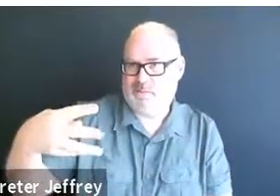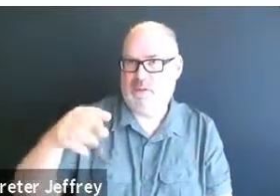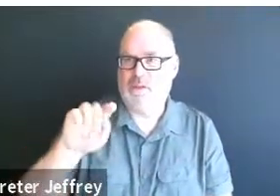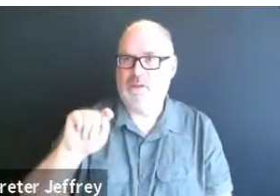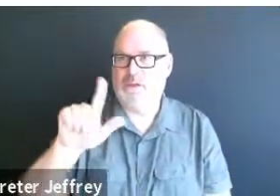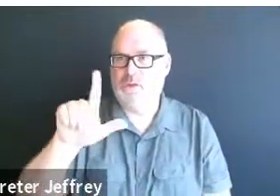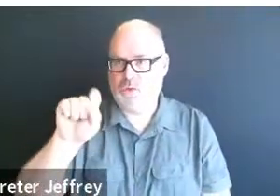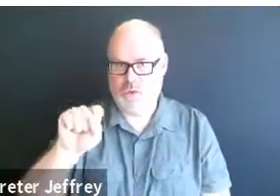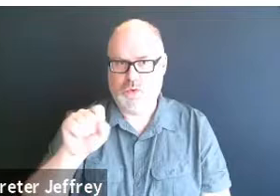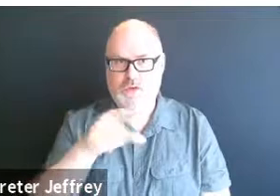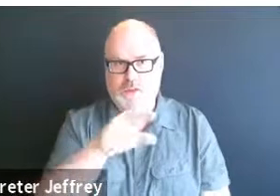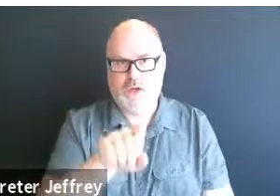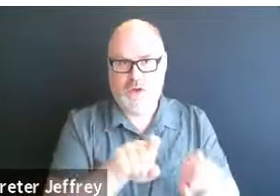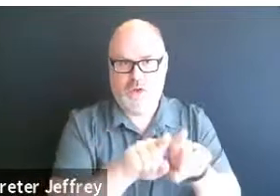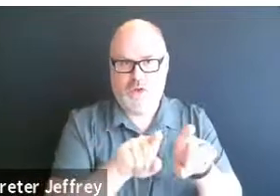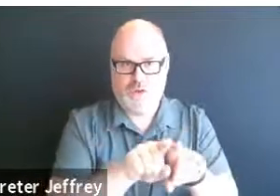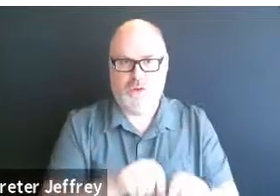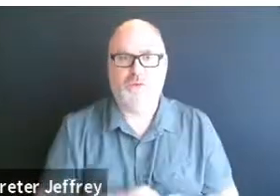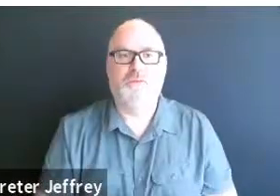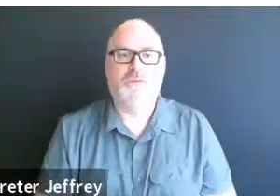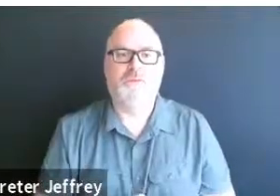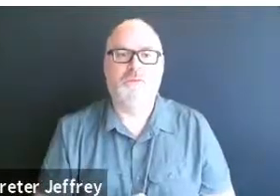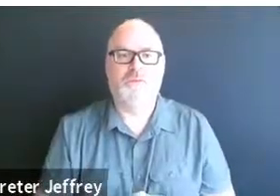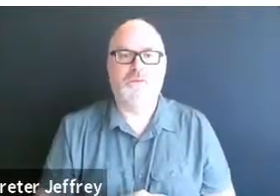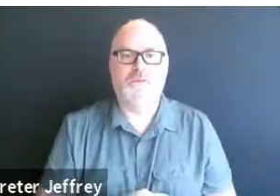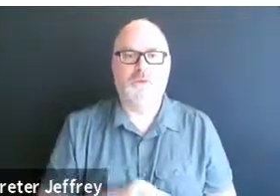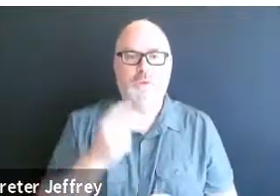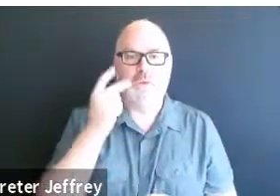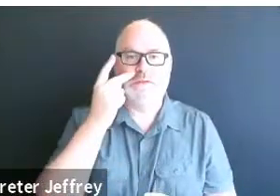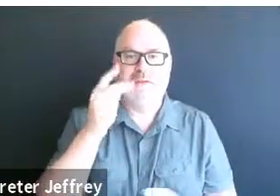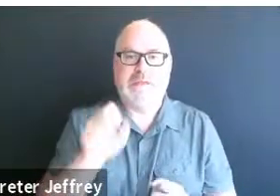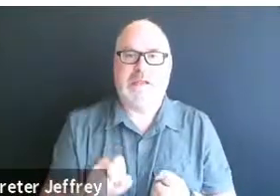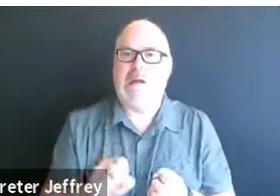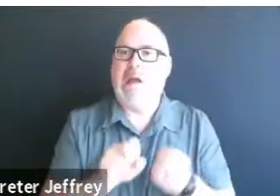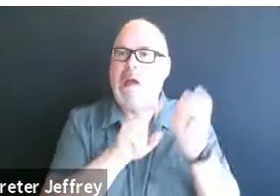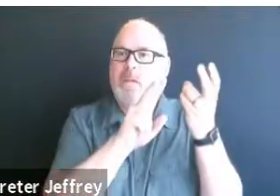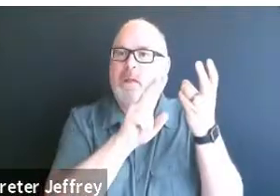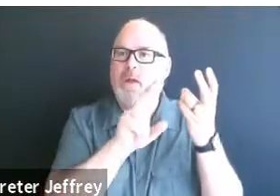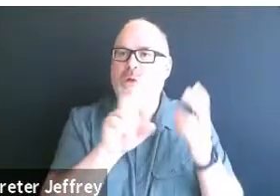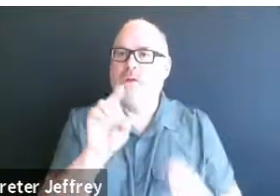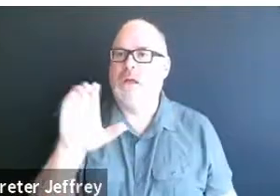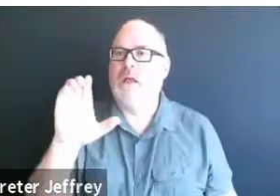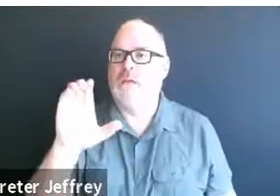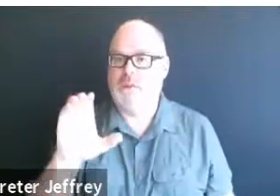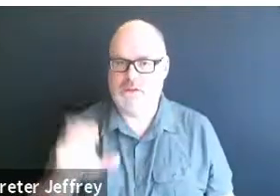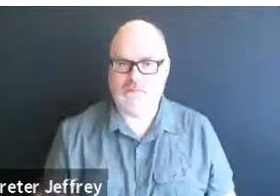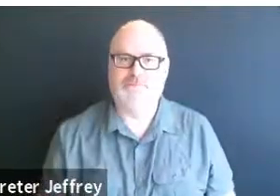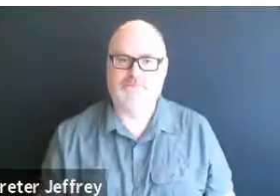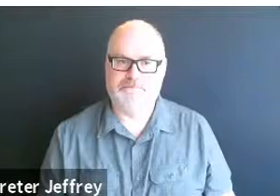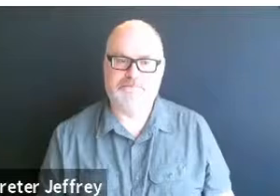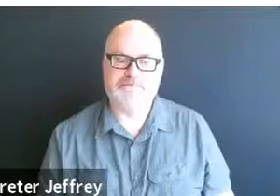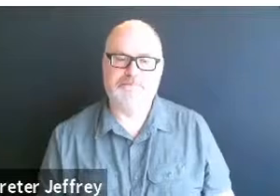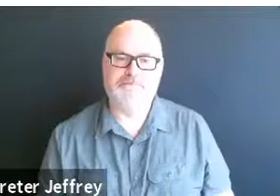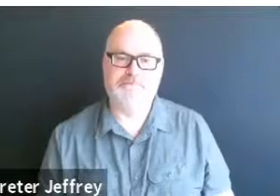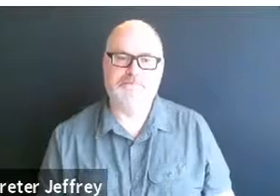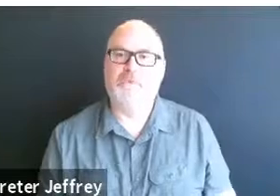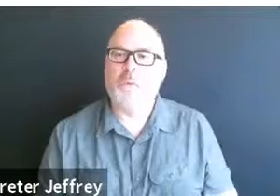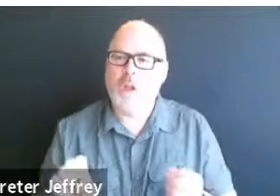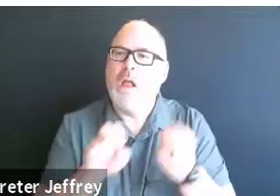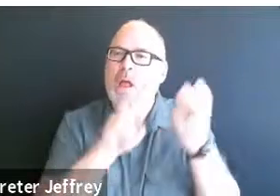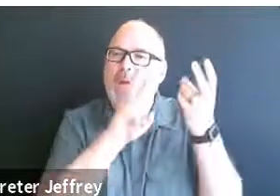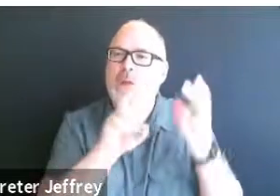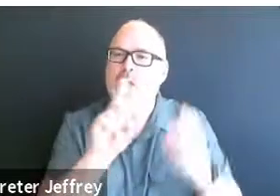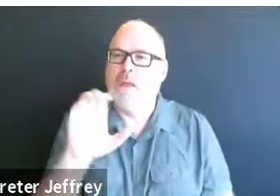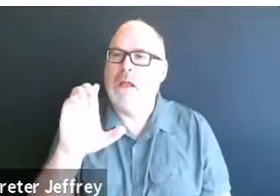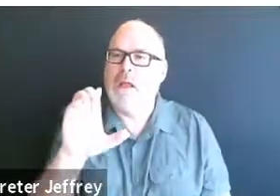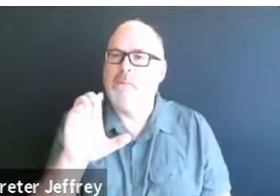bar and right here in the menu bar. So I want to upload a document